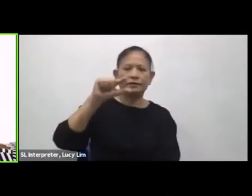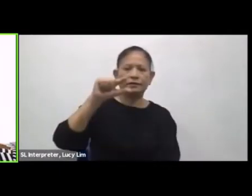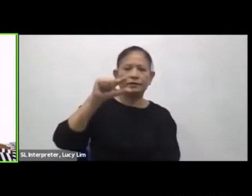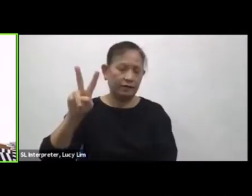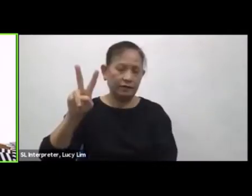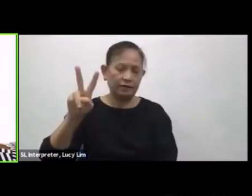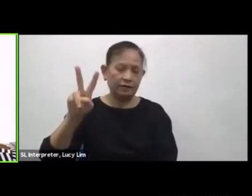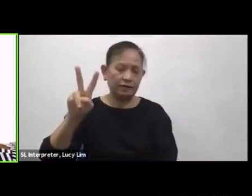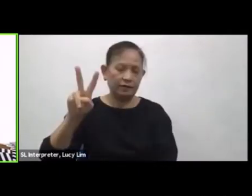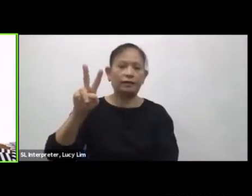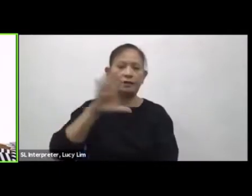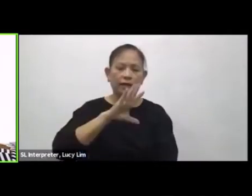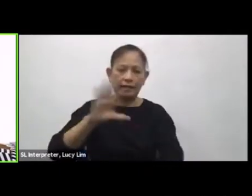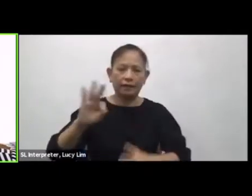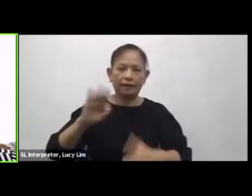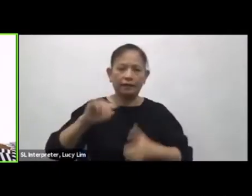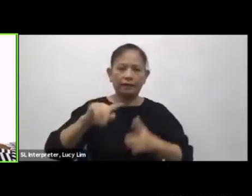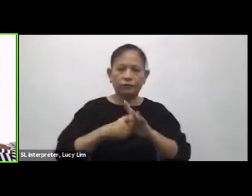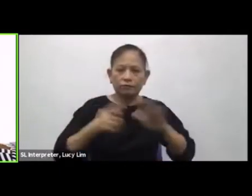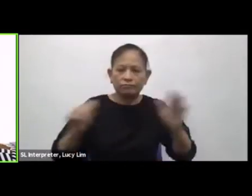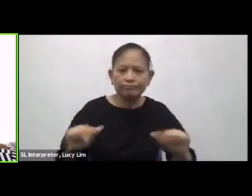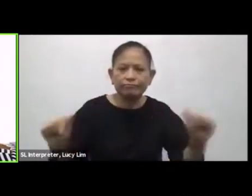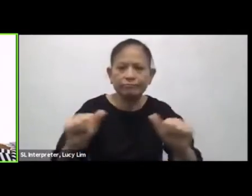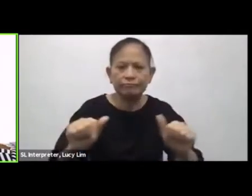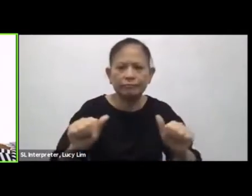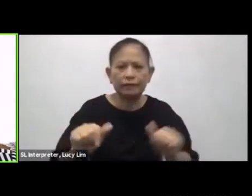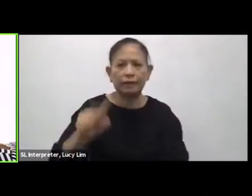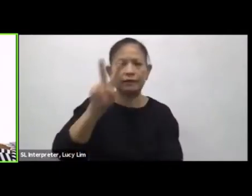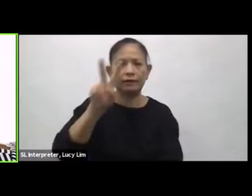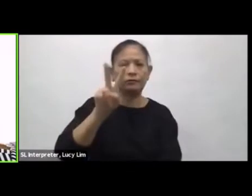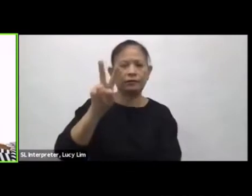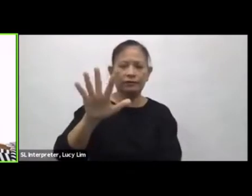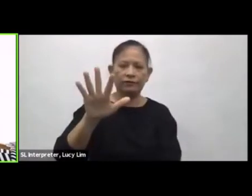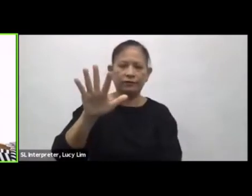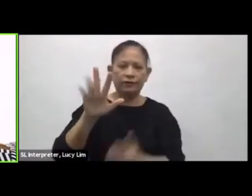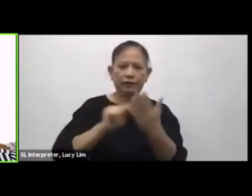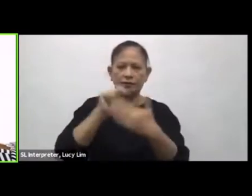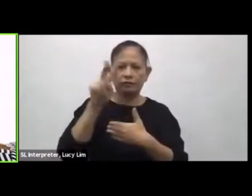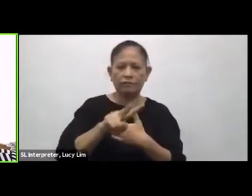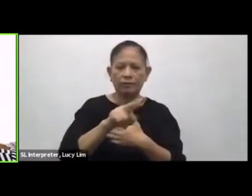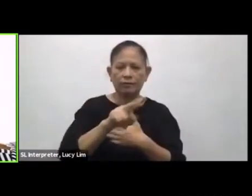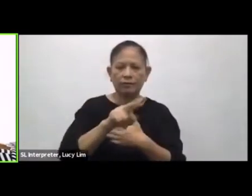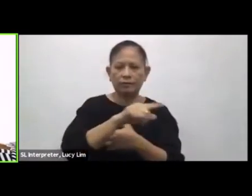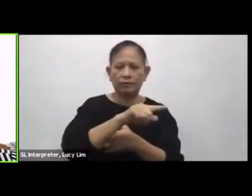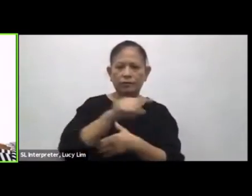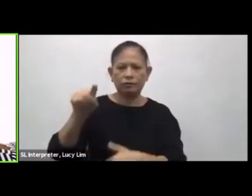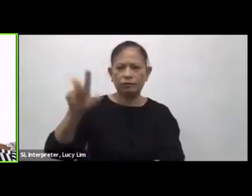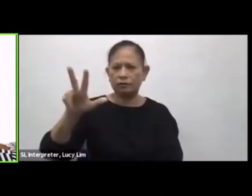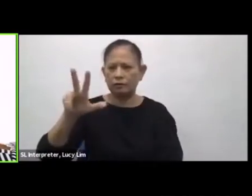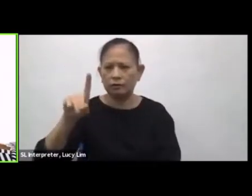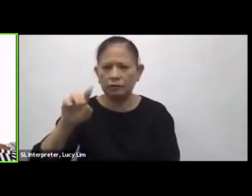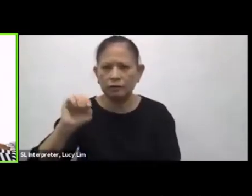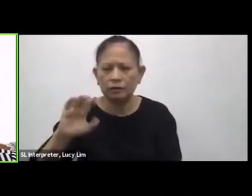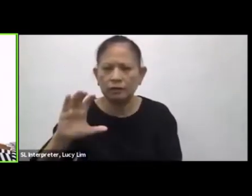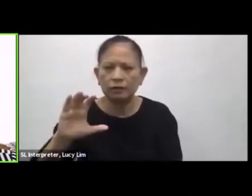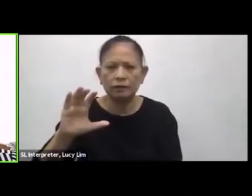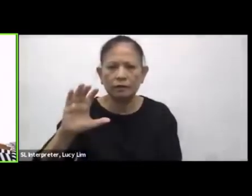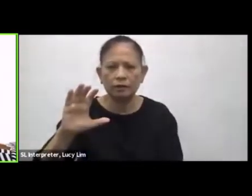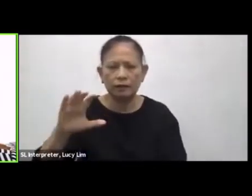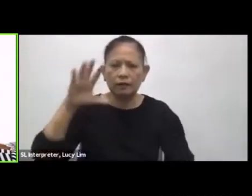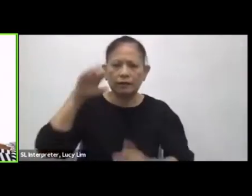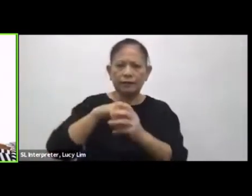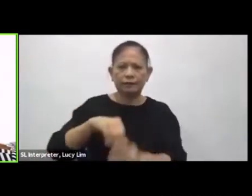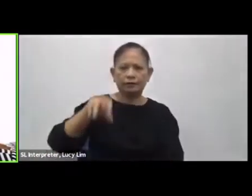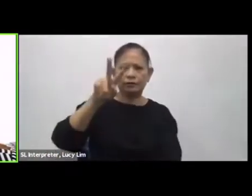Ms. Yuba mentioned, it's from 25th November to 10th December, which is taking place under our 2020 global